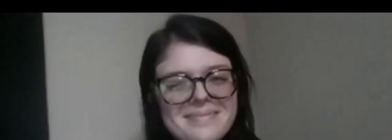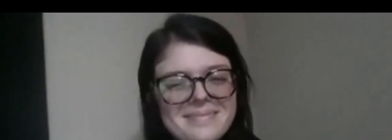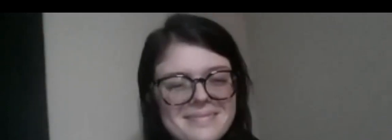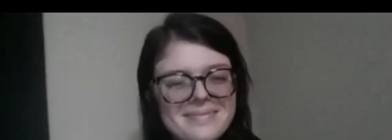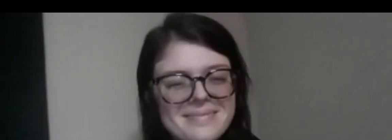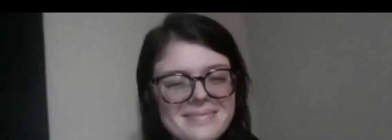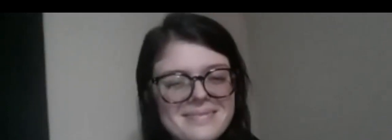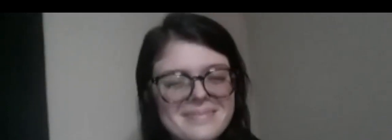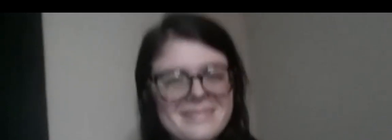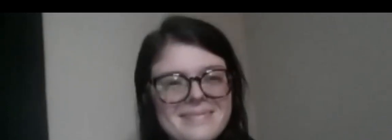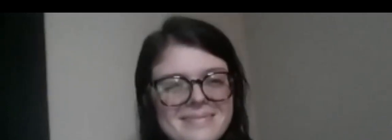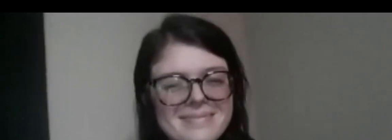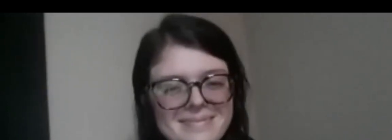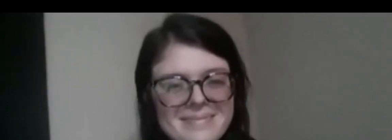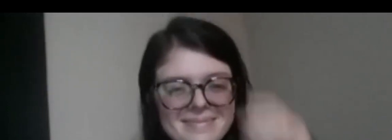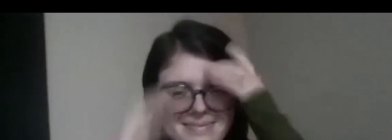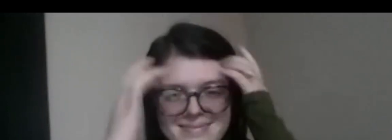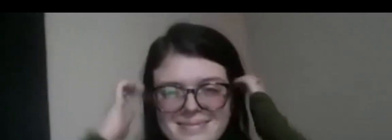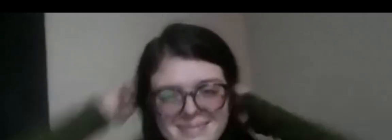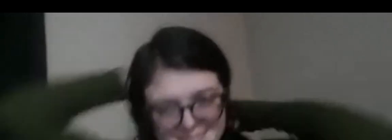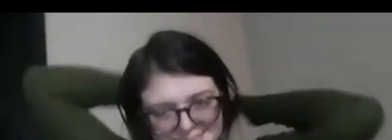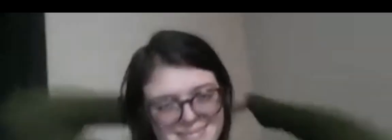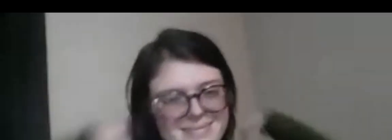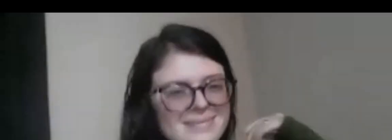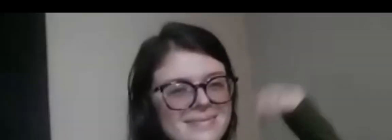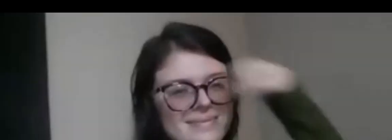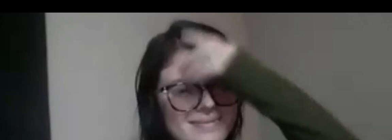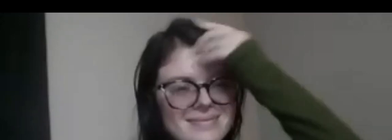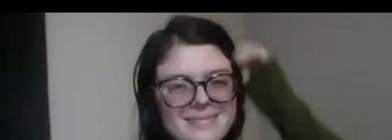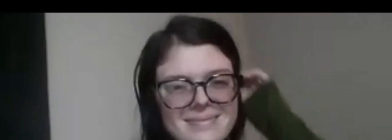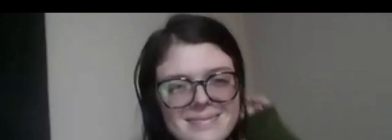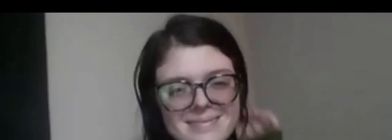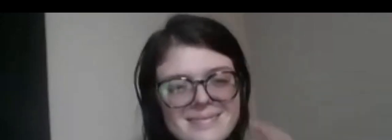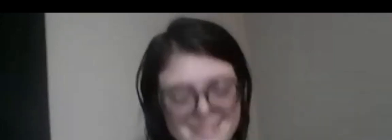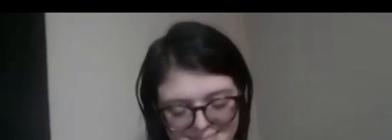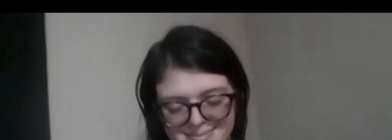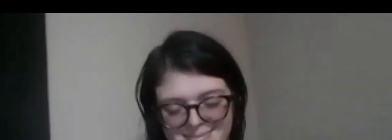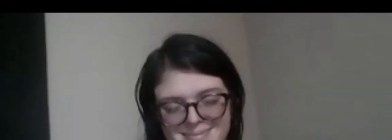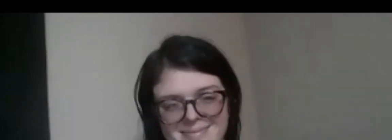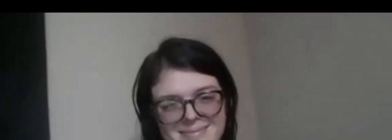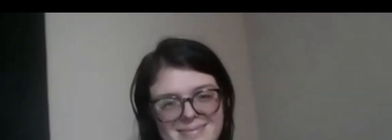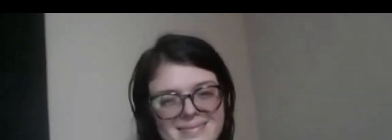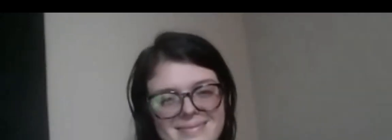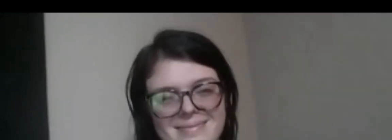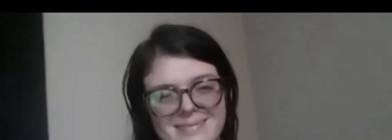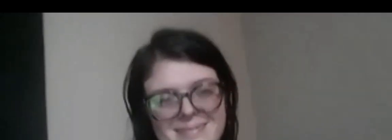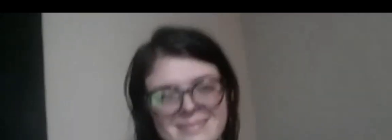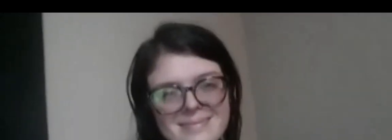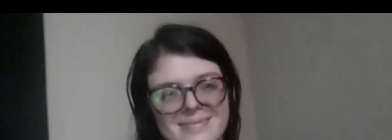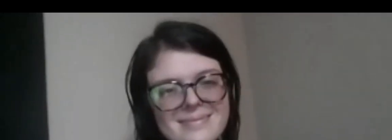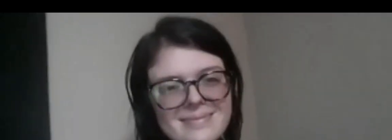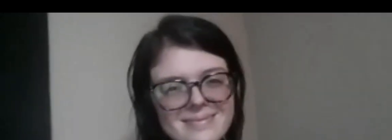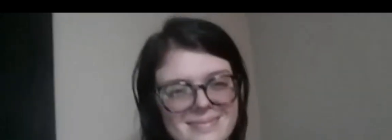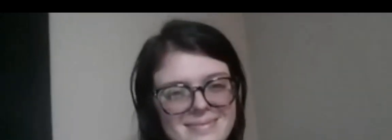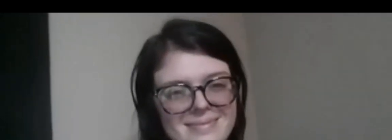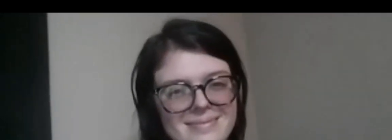Hello, everyone. My name is Quayshawn Williams, and I am a fashion and costume designer and the owner of